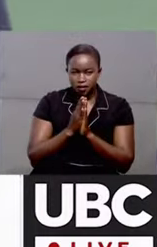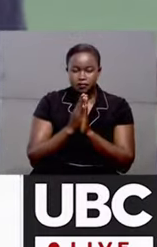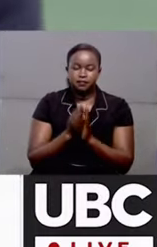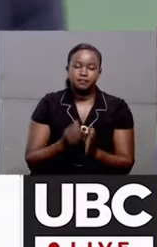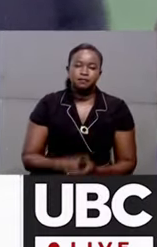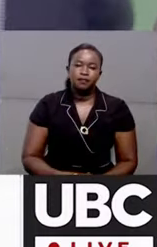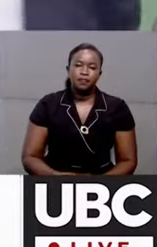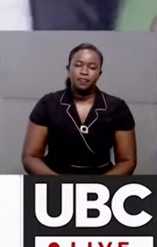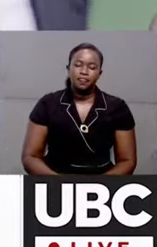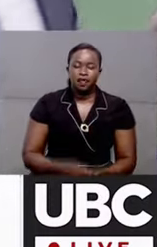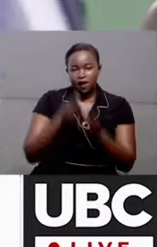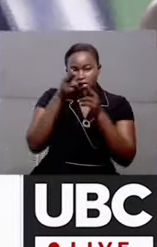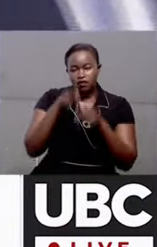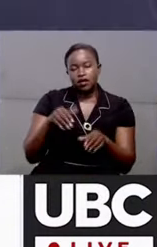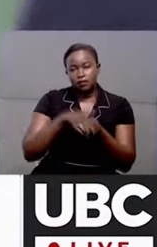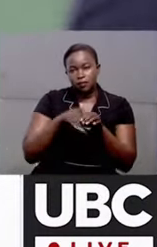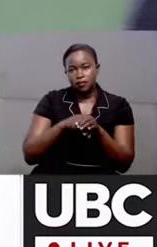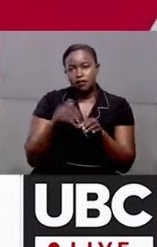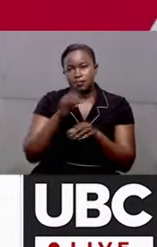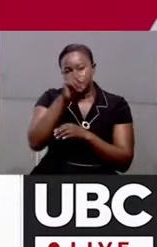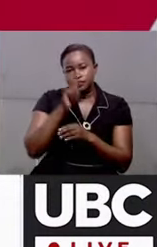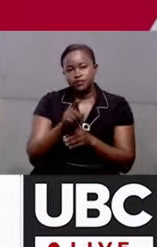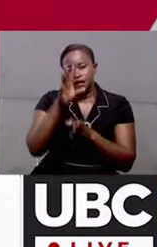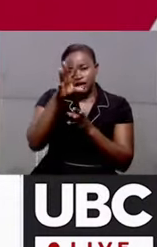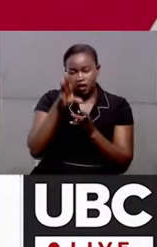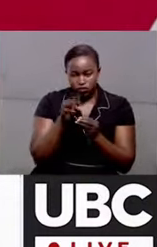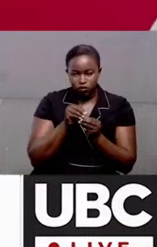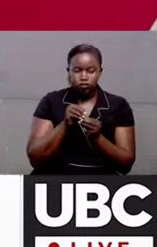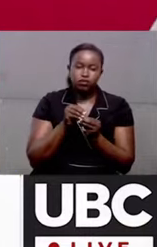Honorable members, I put a question that a total